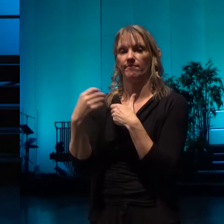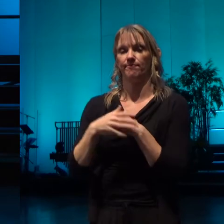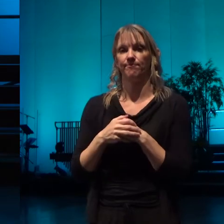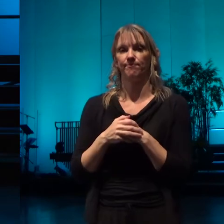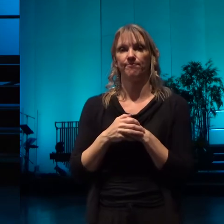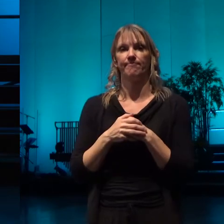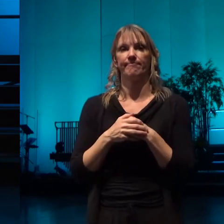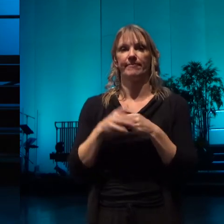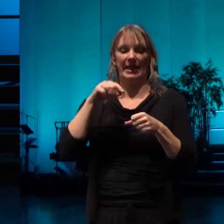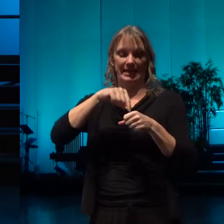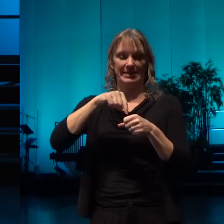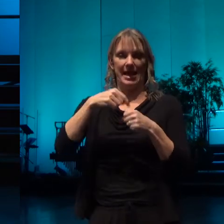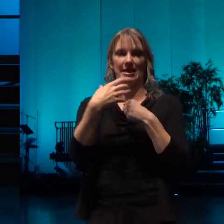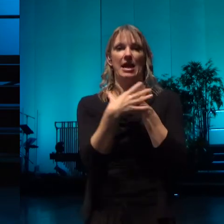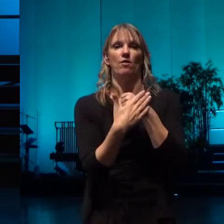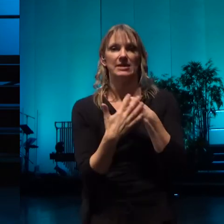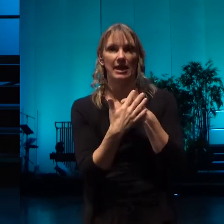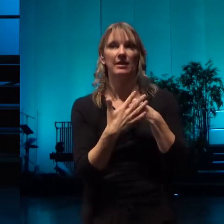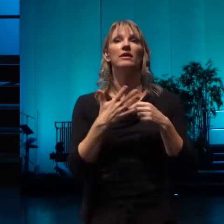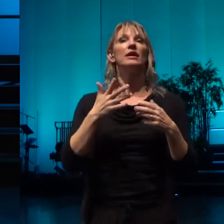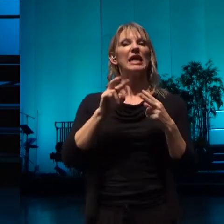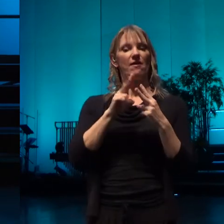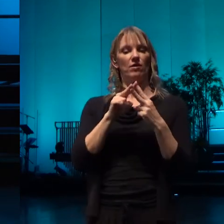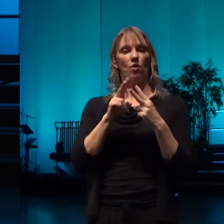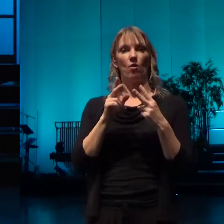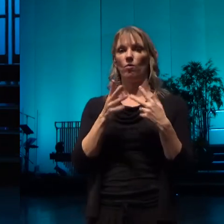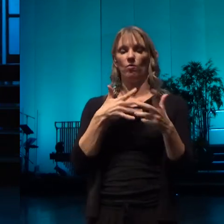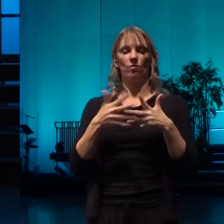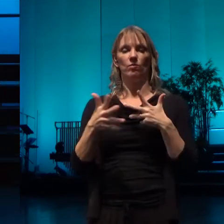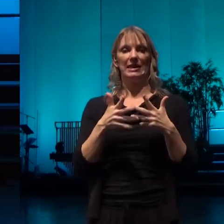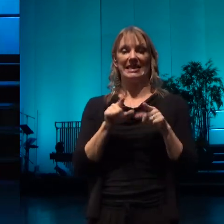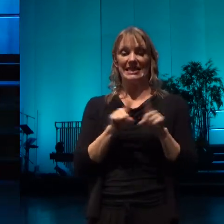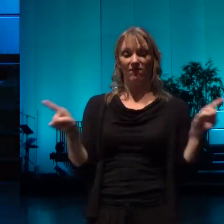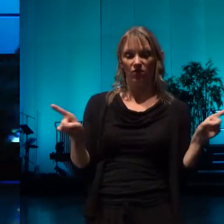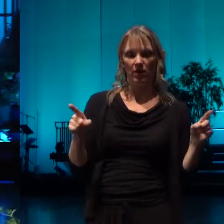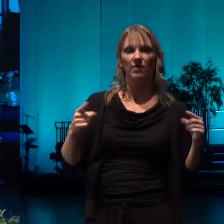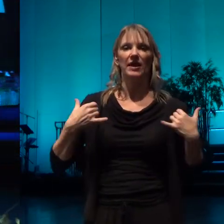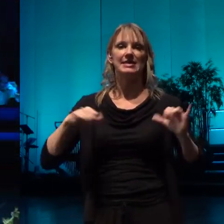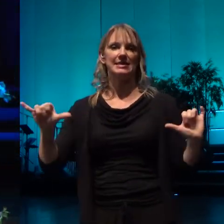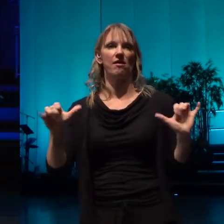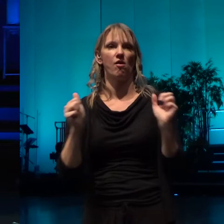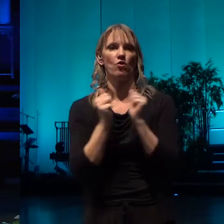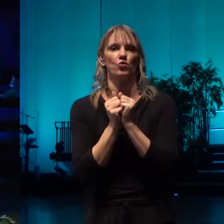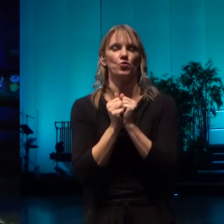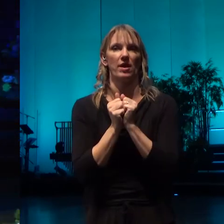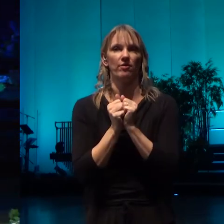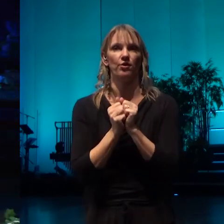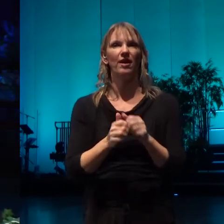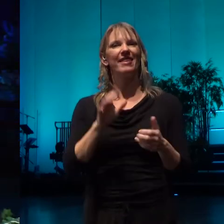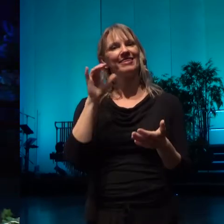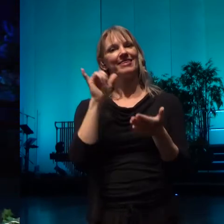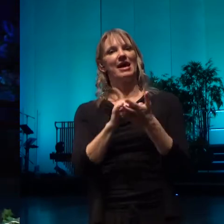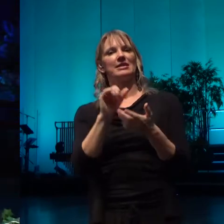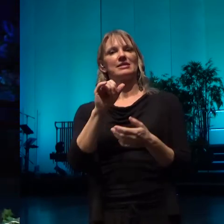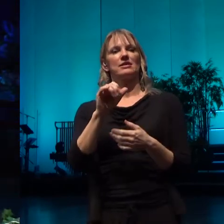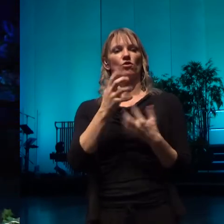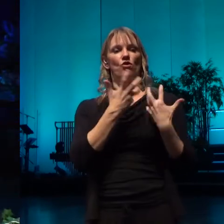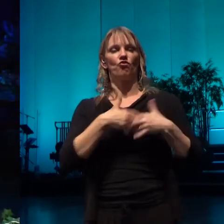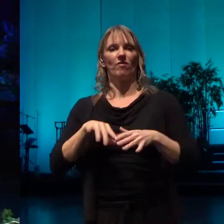And although they are different, they go together. And that's what the resonance I'm talking